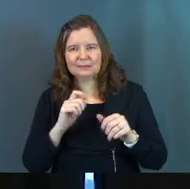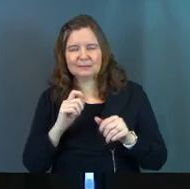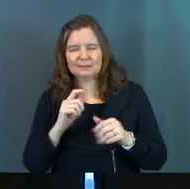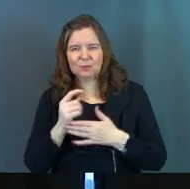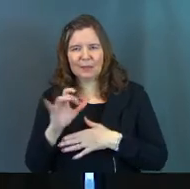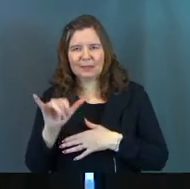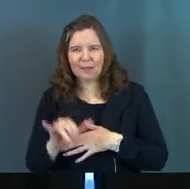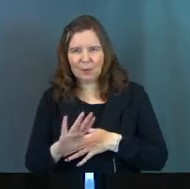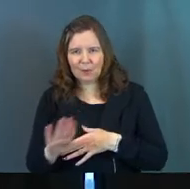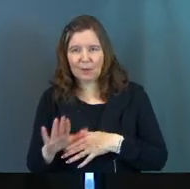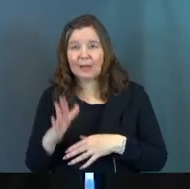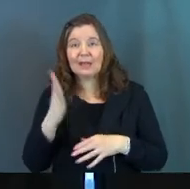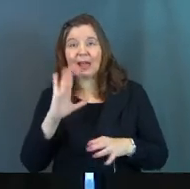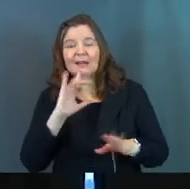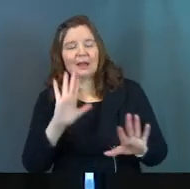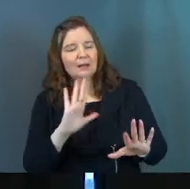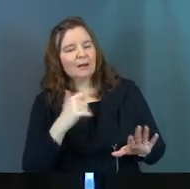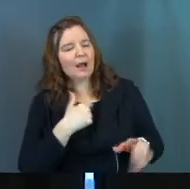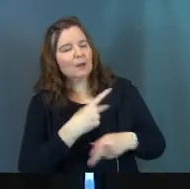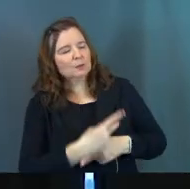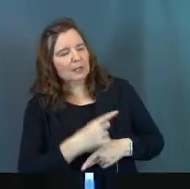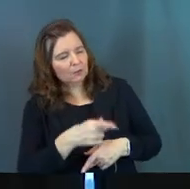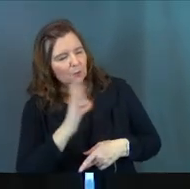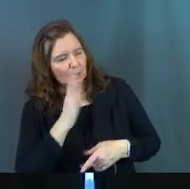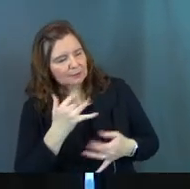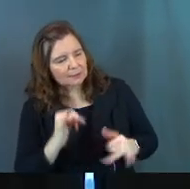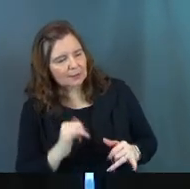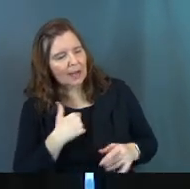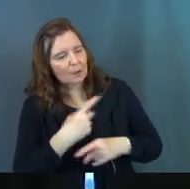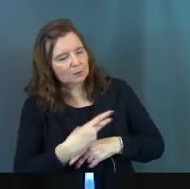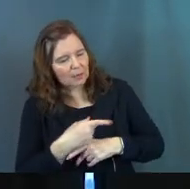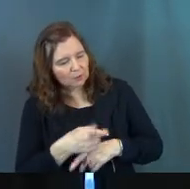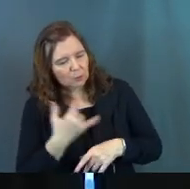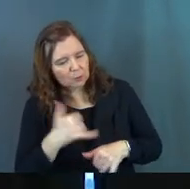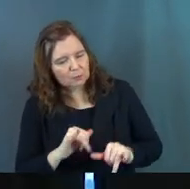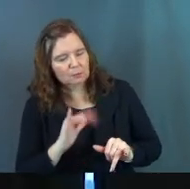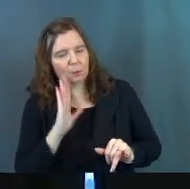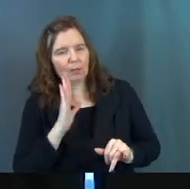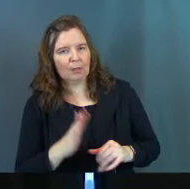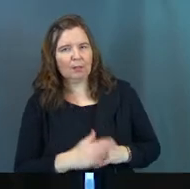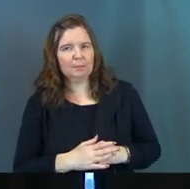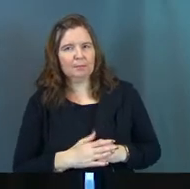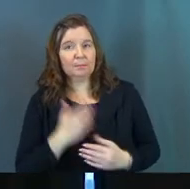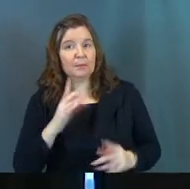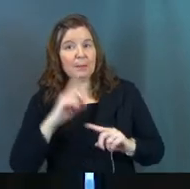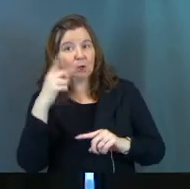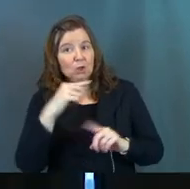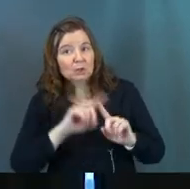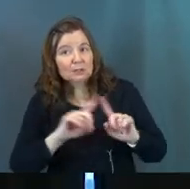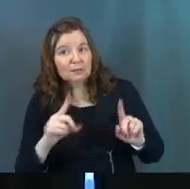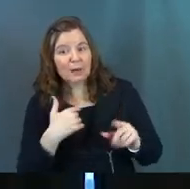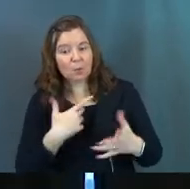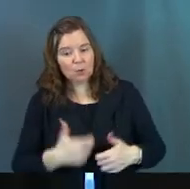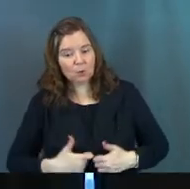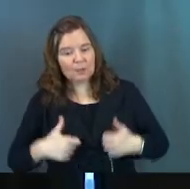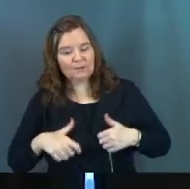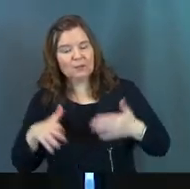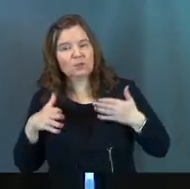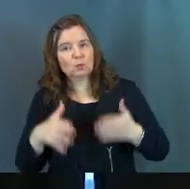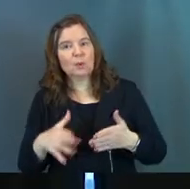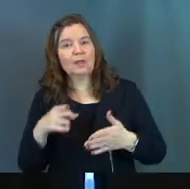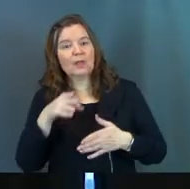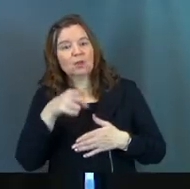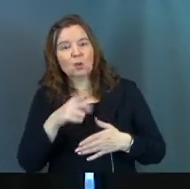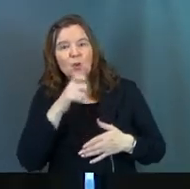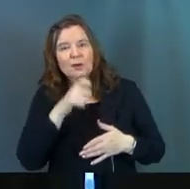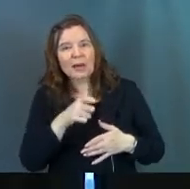What God's saying is, I got you. I'm going to take care of you. And I want you to live in this way